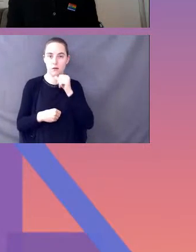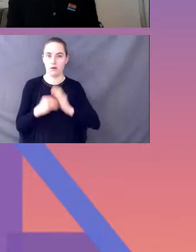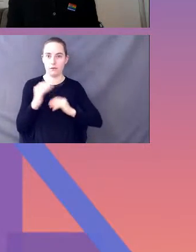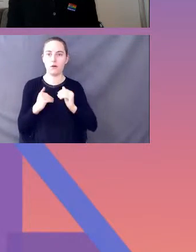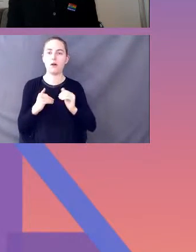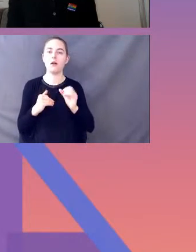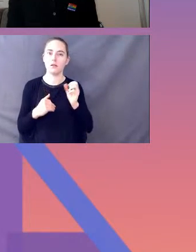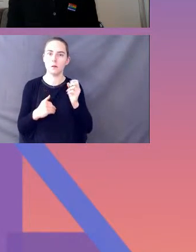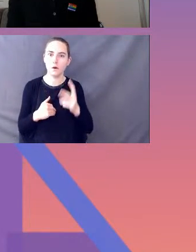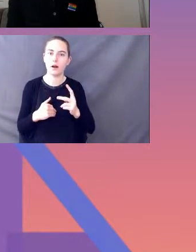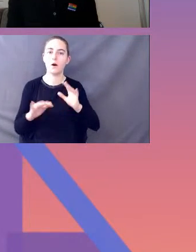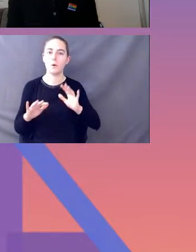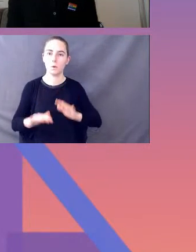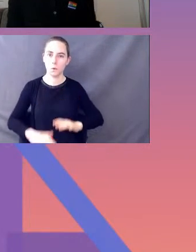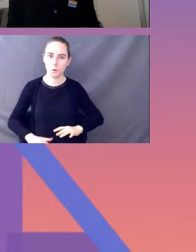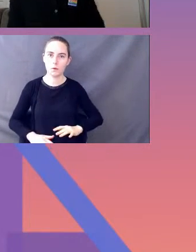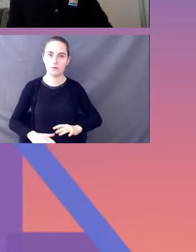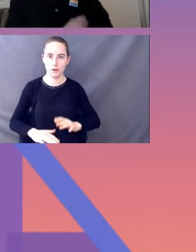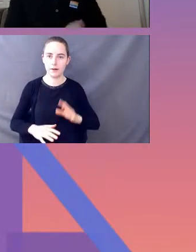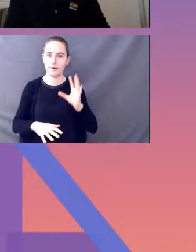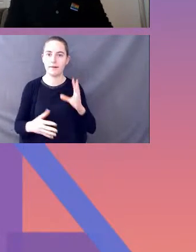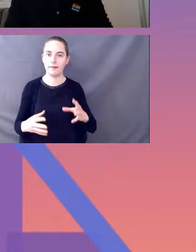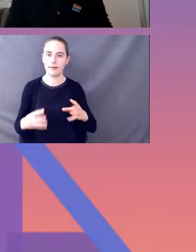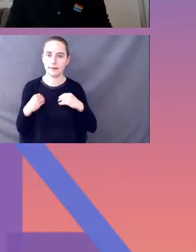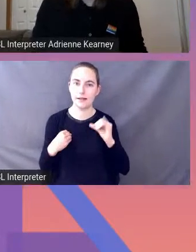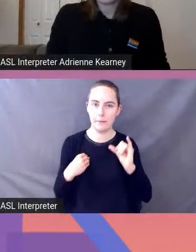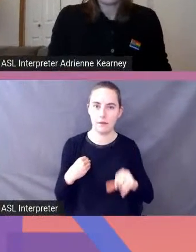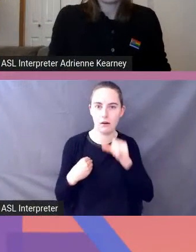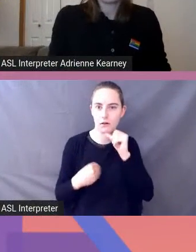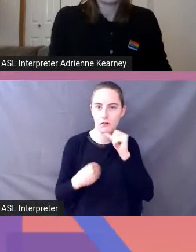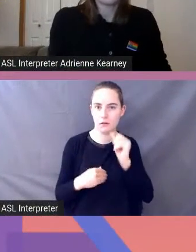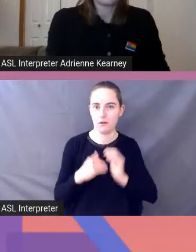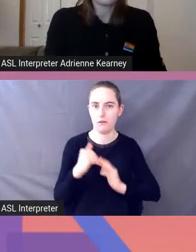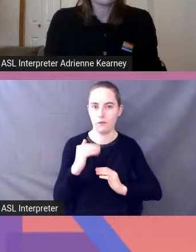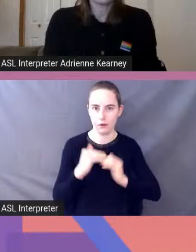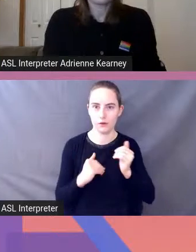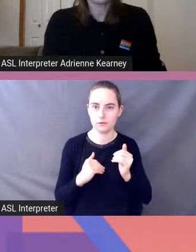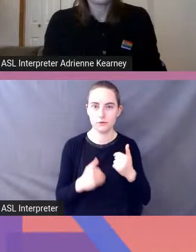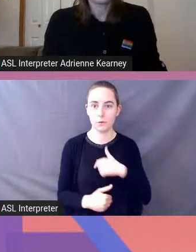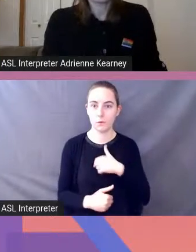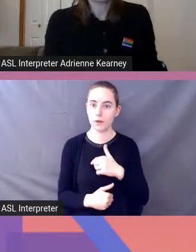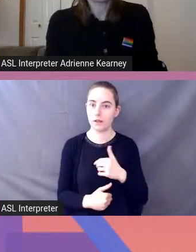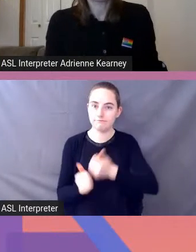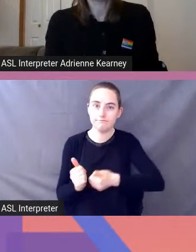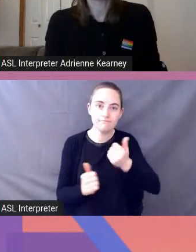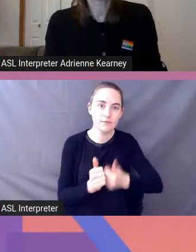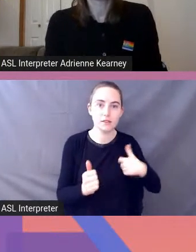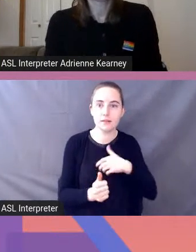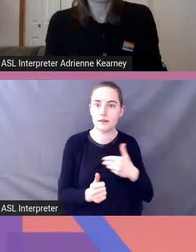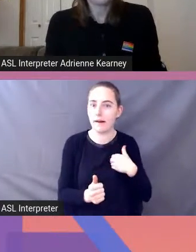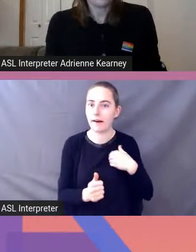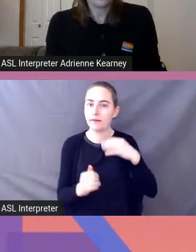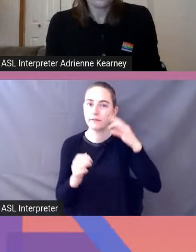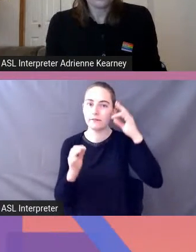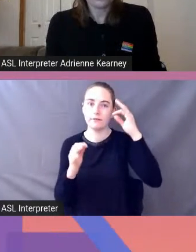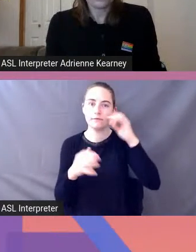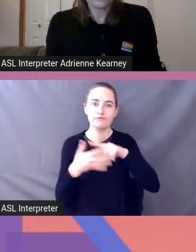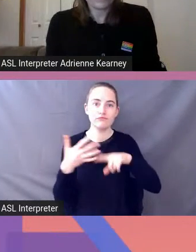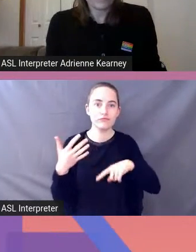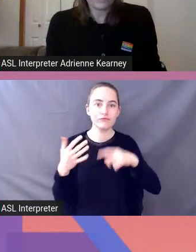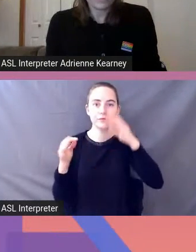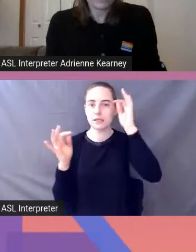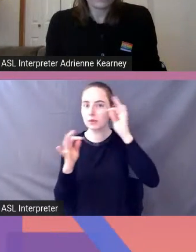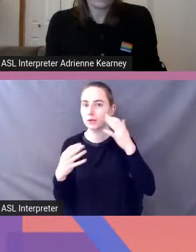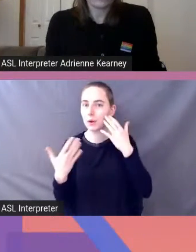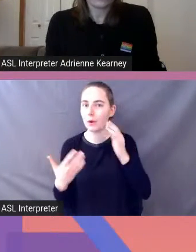no matter what they are, what you identify as. We have these biases. We have a little bit of ignorance, little things that we don't know. Just